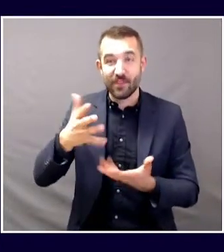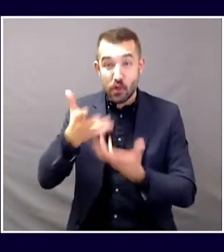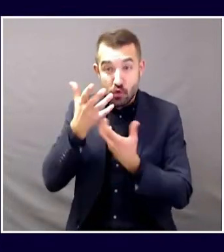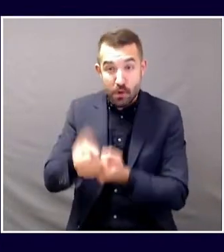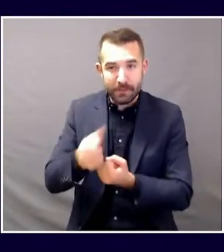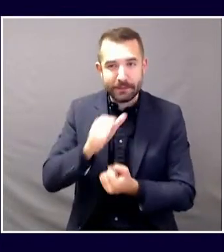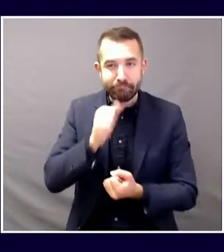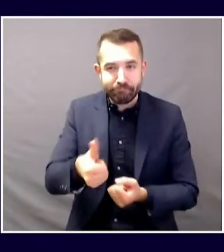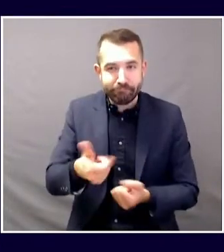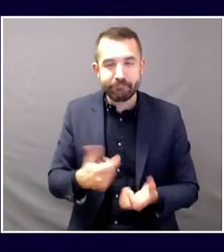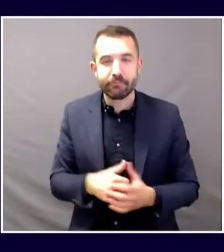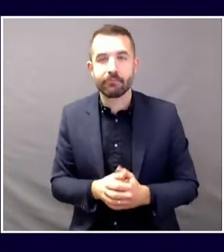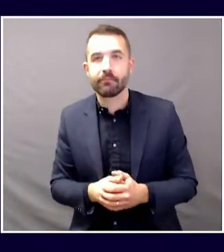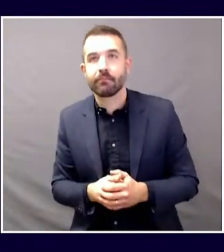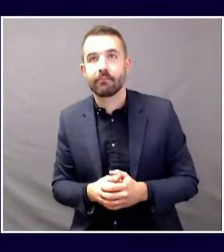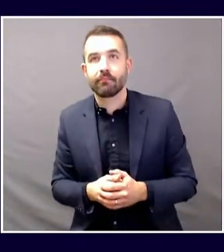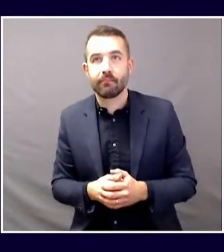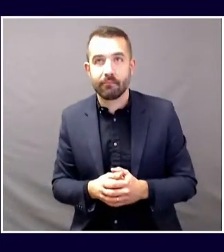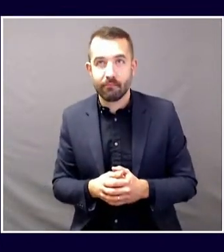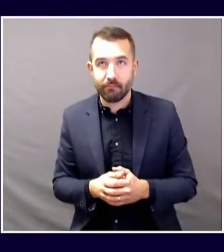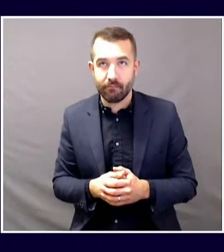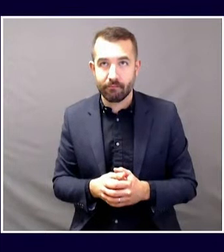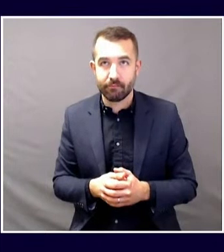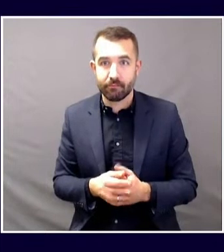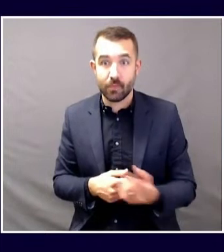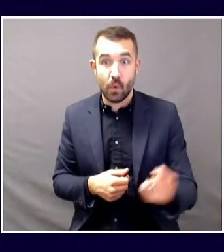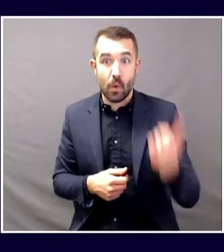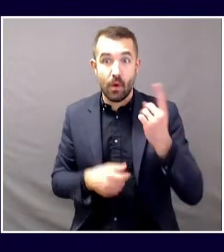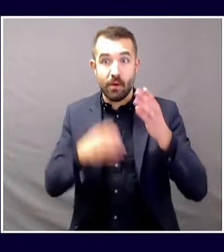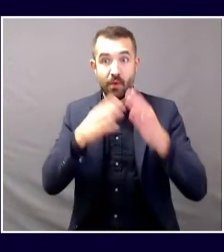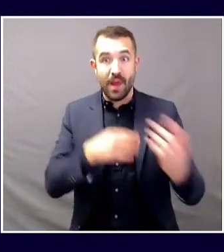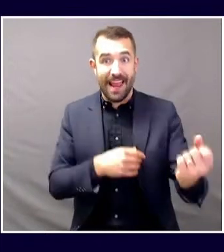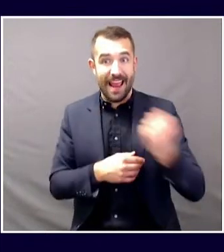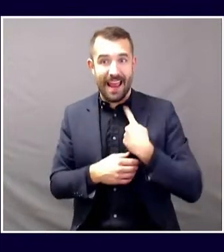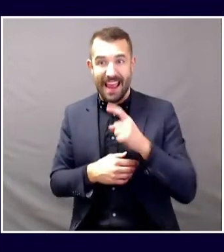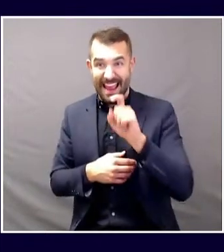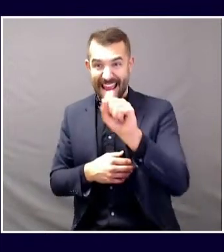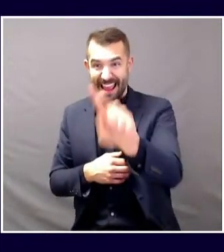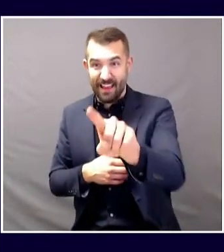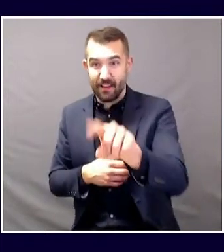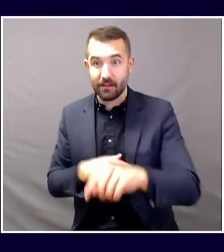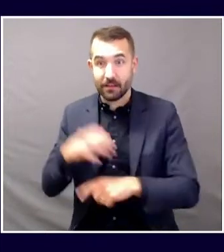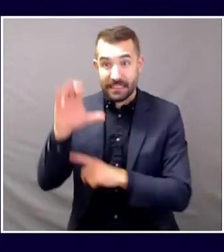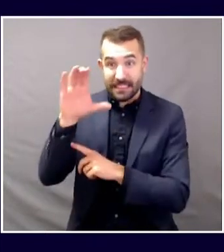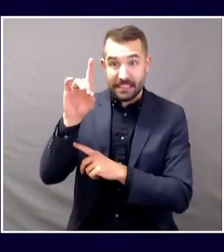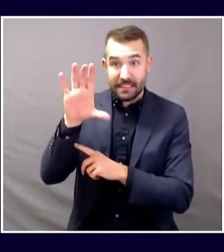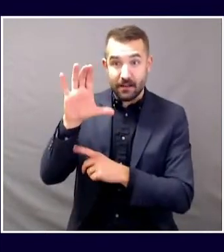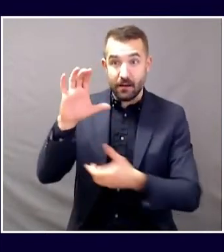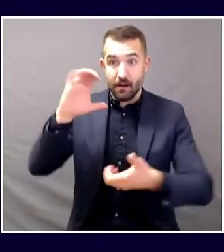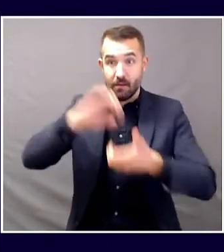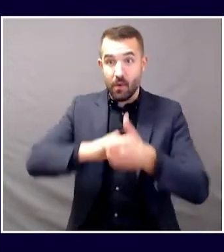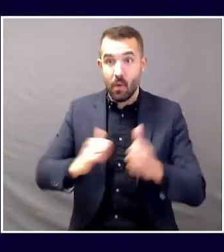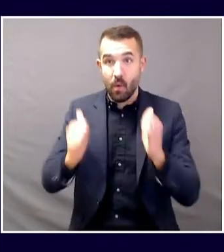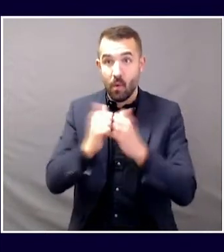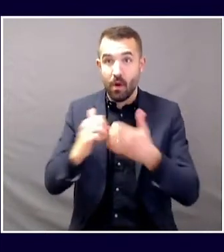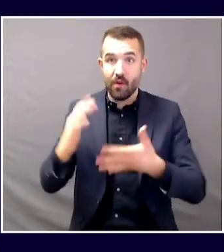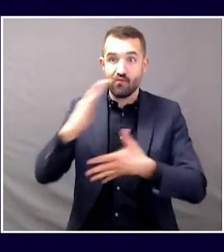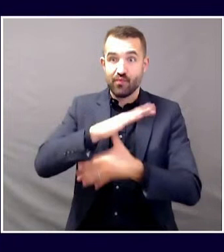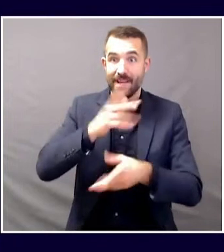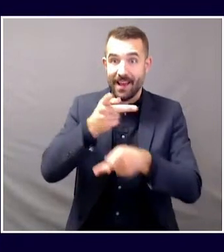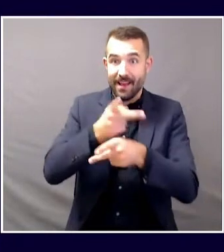with primary care providers to get them to do some education and outreach, or others in the community. So first,